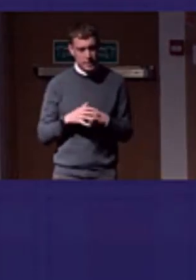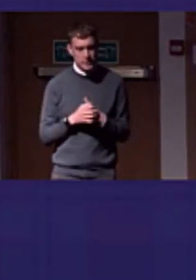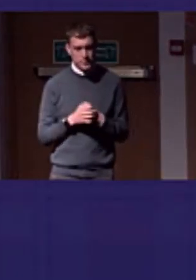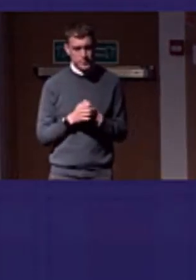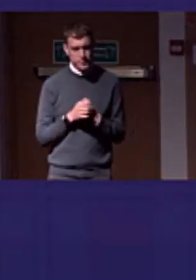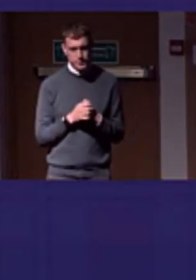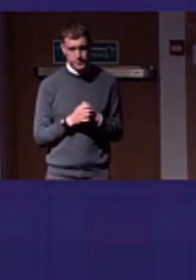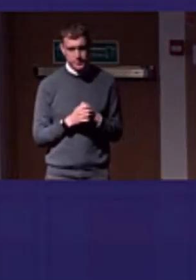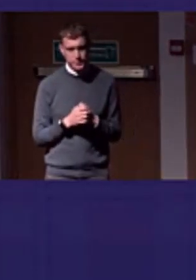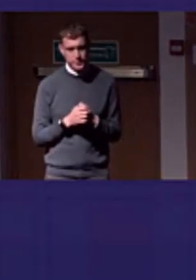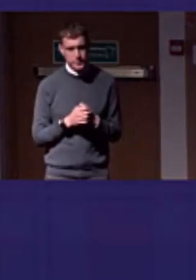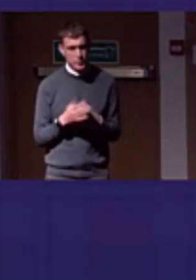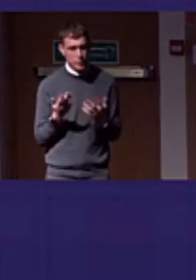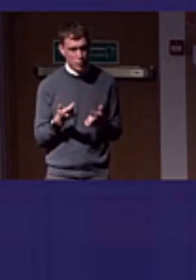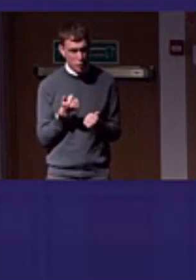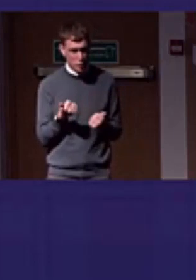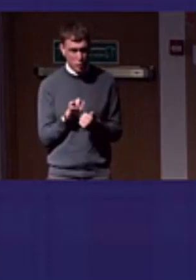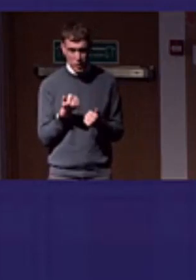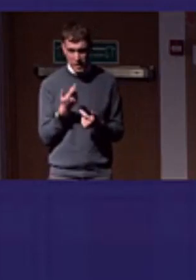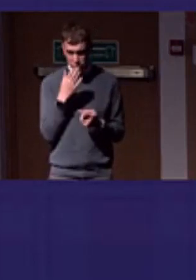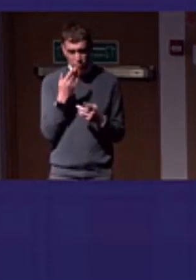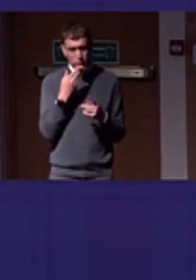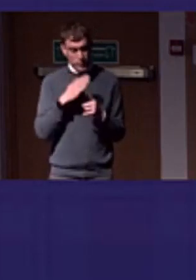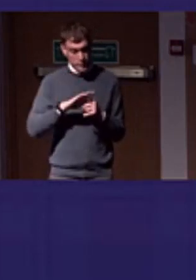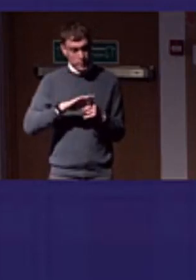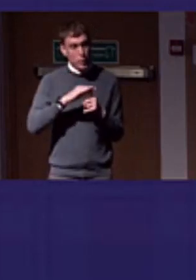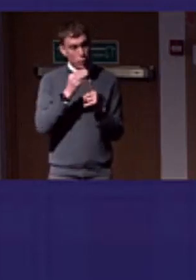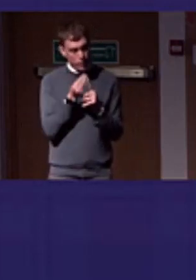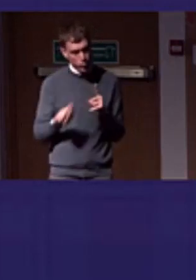yeah? Yeah, this is okay. Remove the stigma.